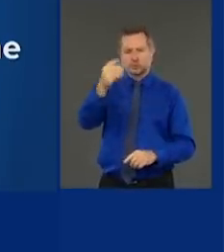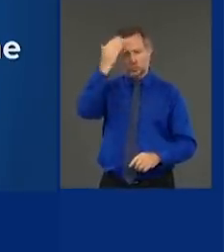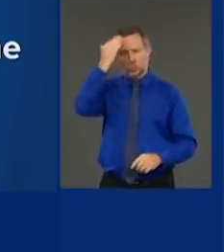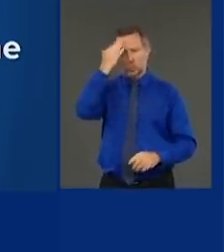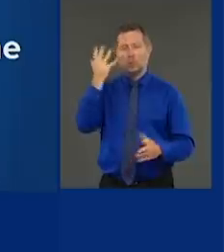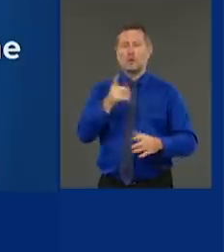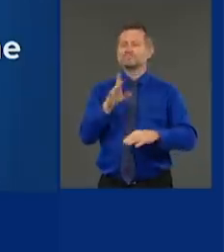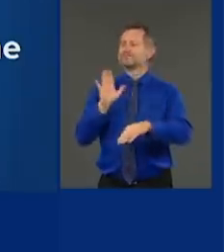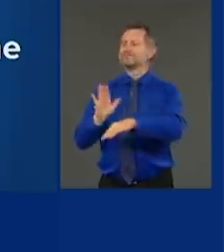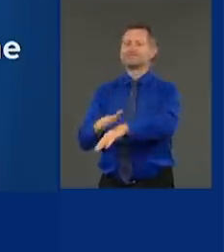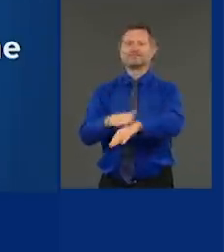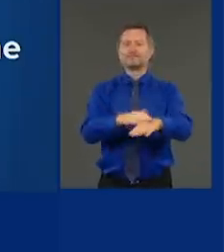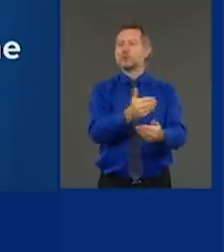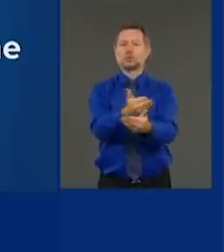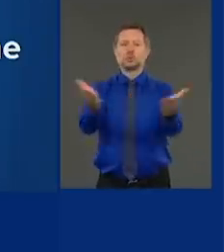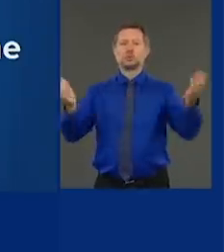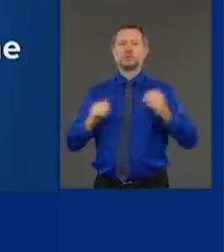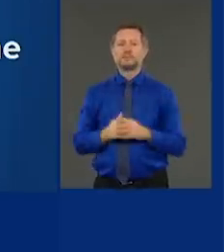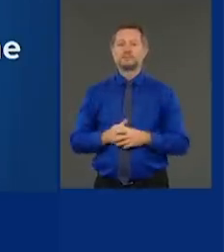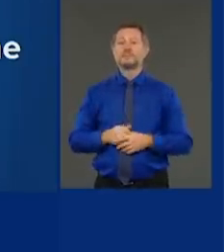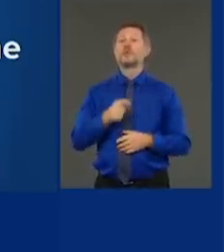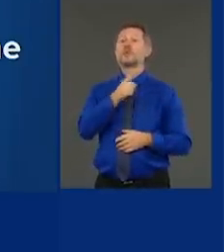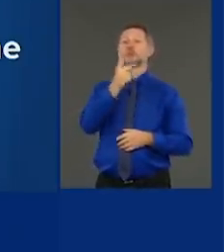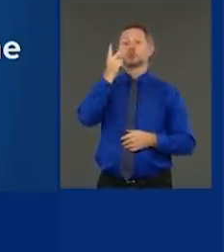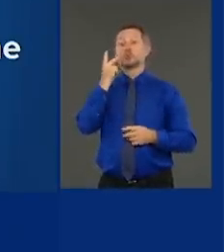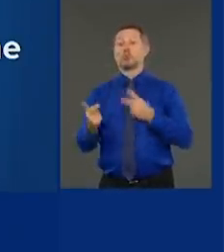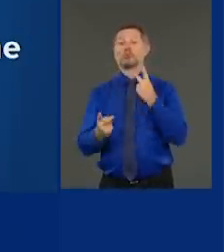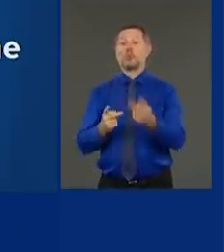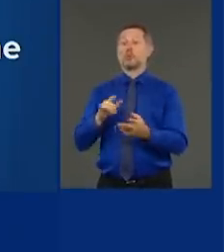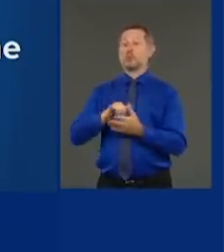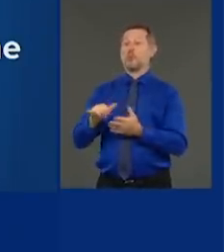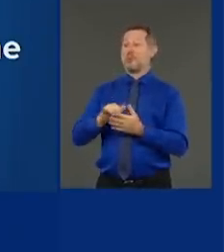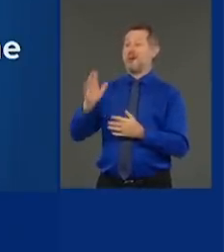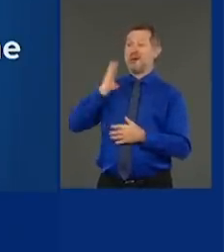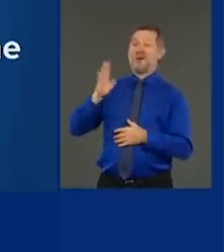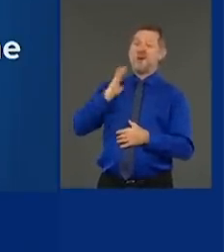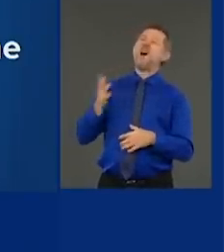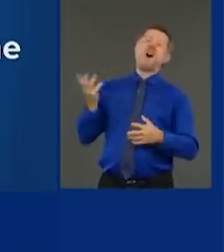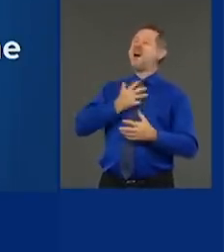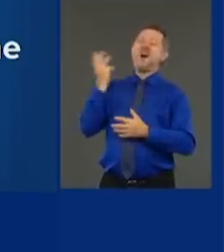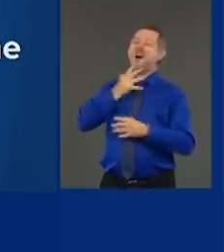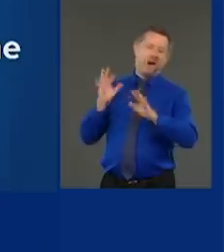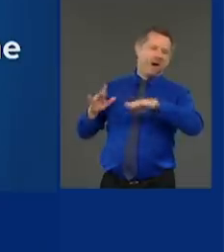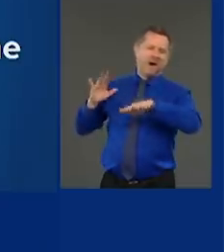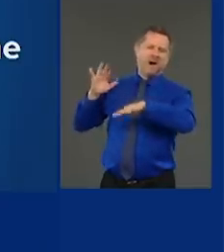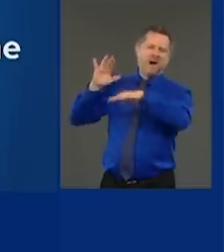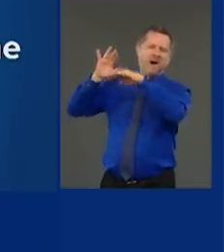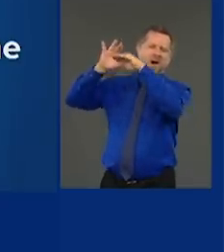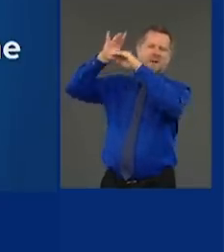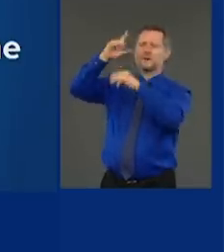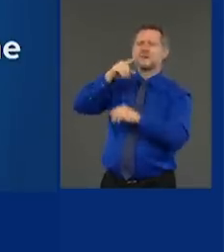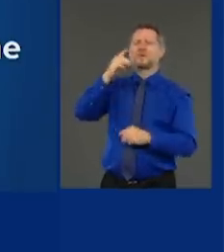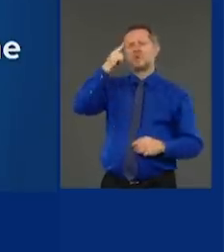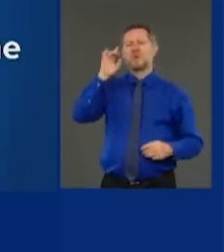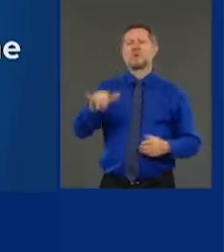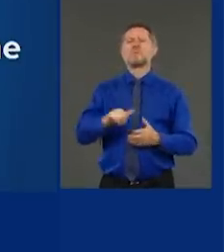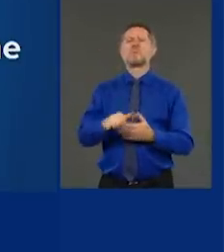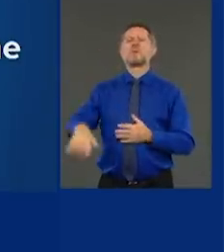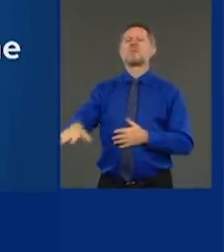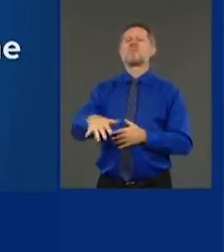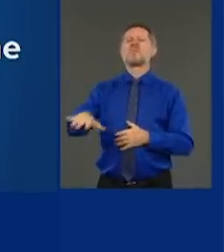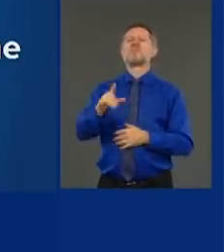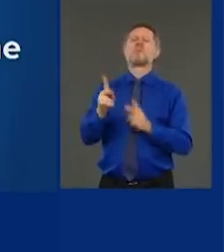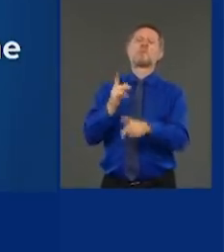was a mistake when you saw the spike in New York. You thought somehow those people were different and